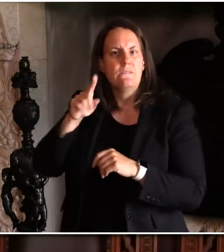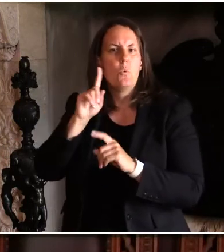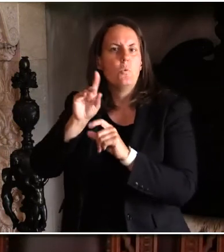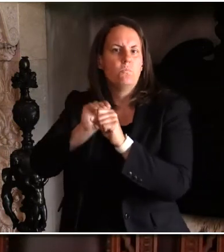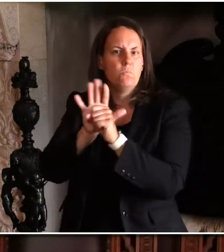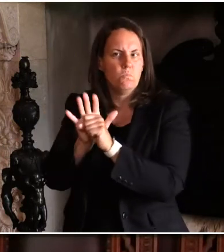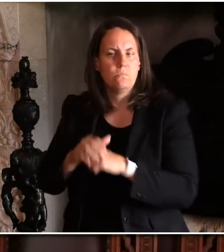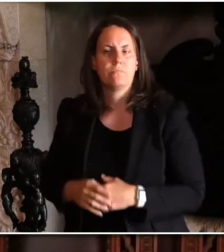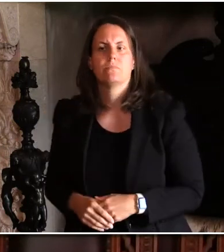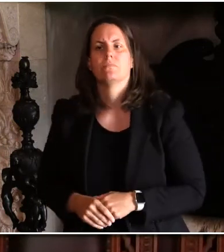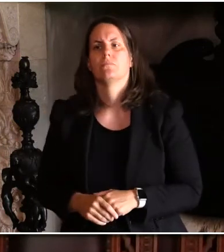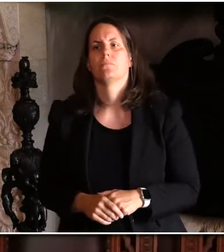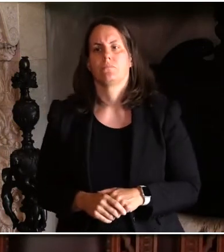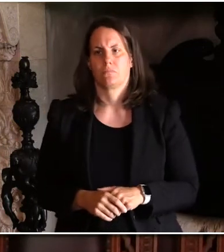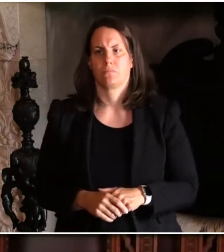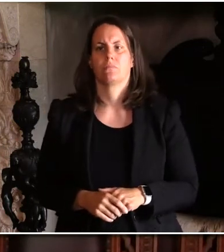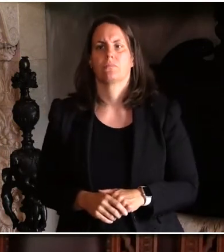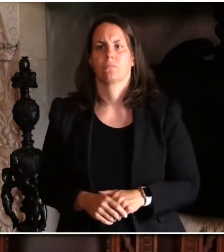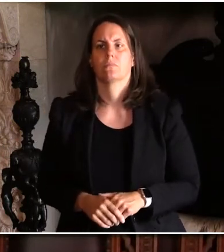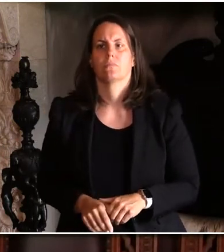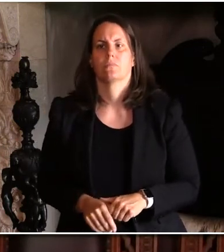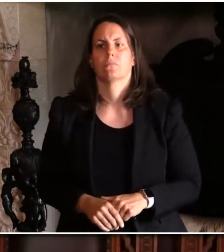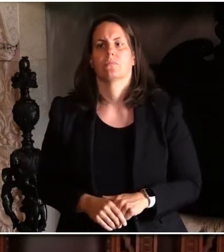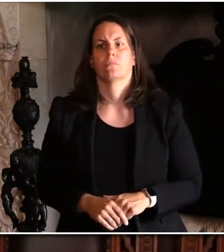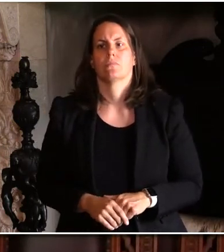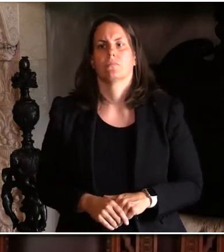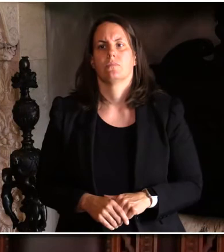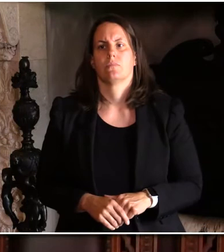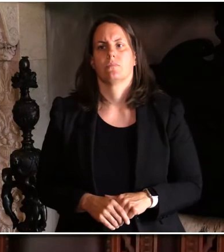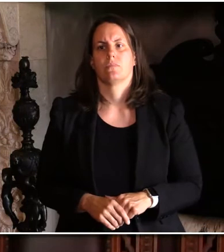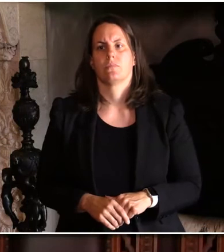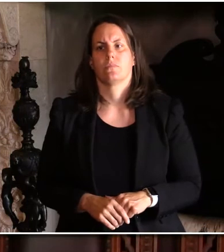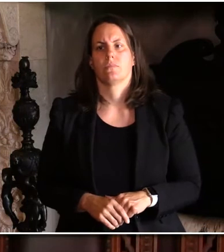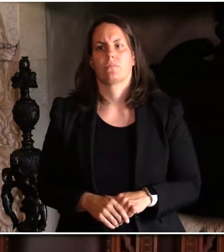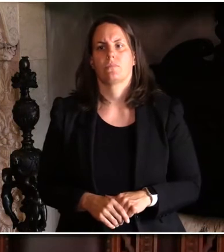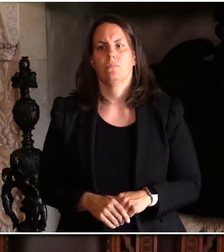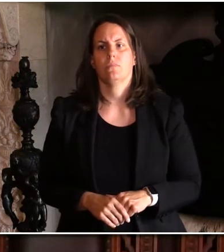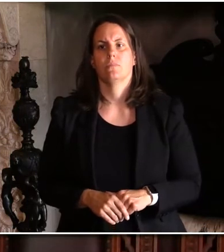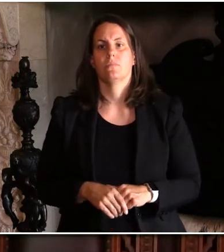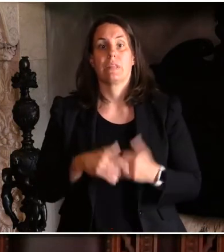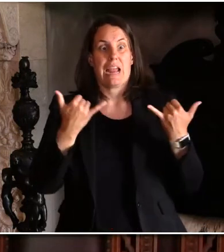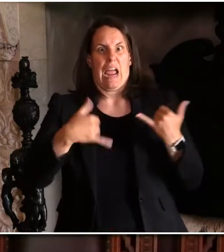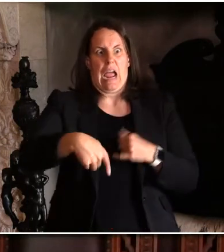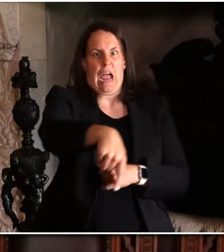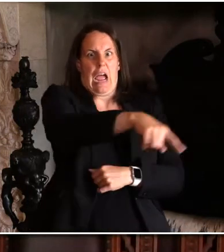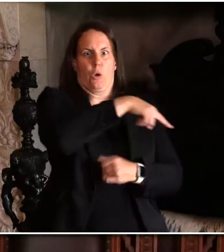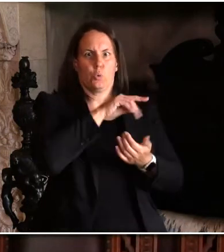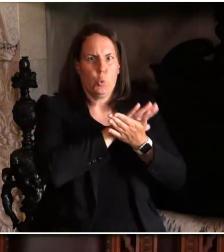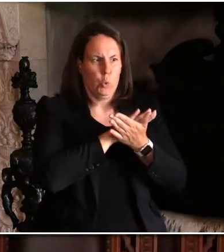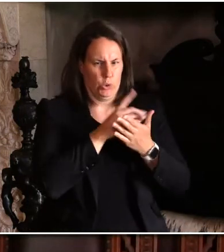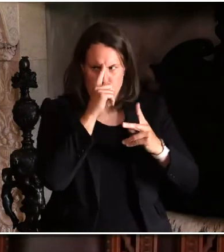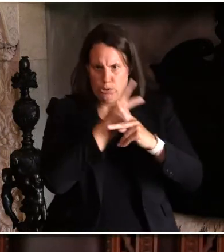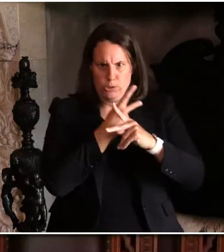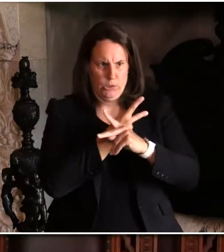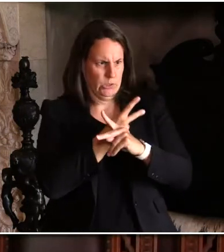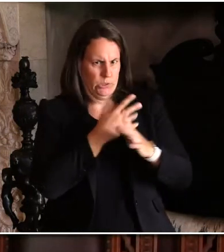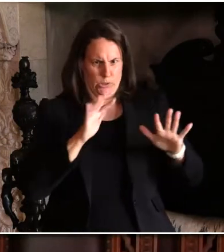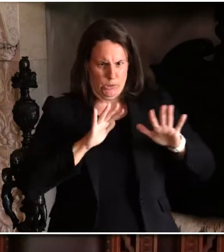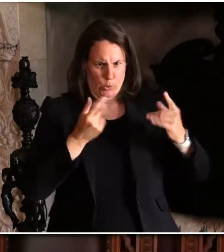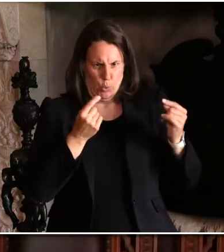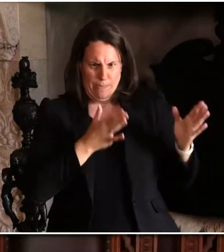locally, having been there, they are trying to answer those questions now. And certainly, if we've